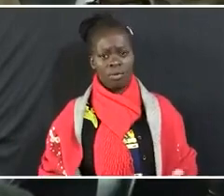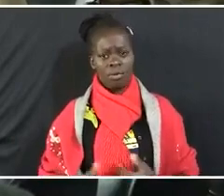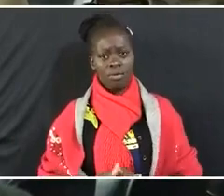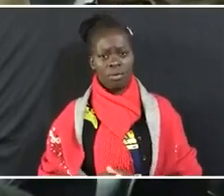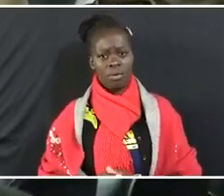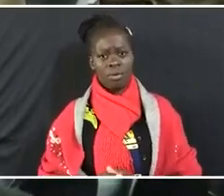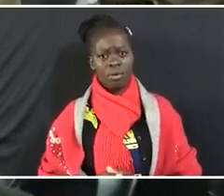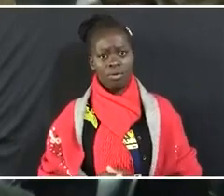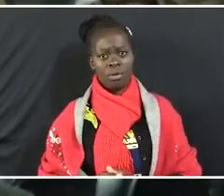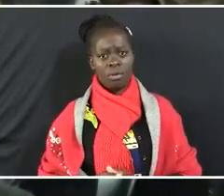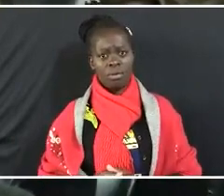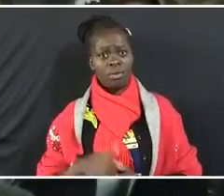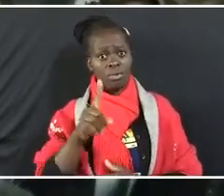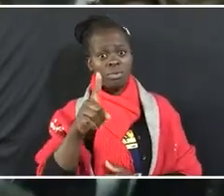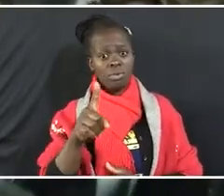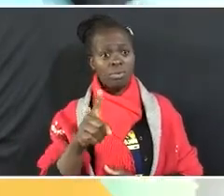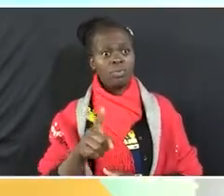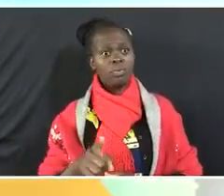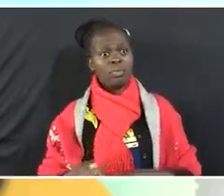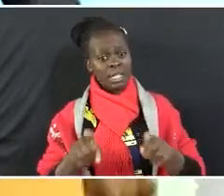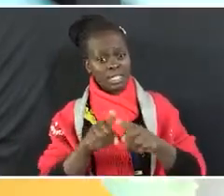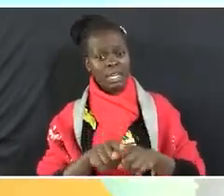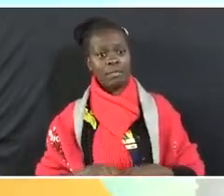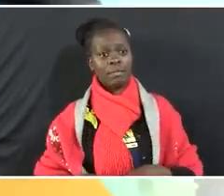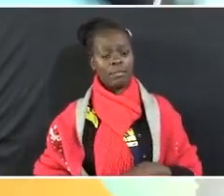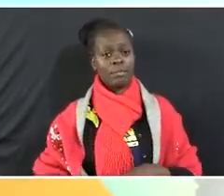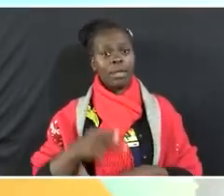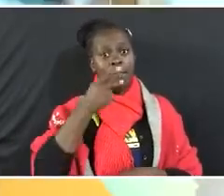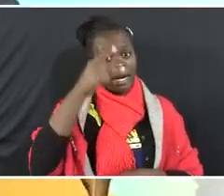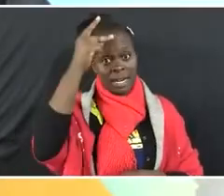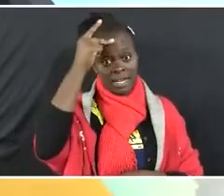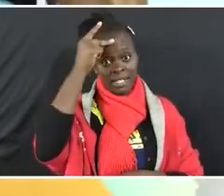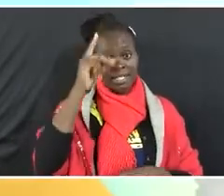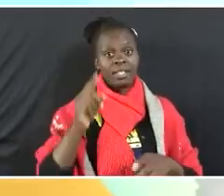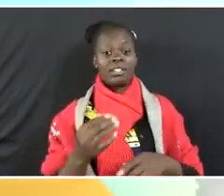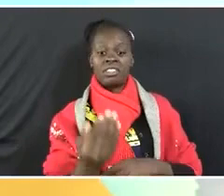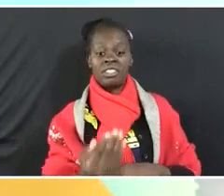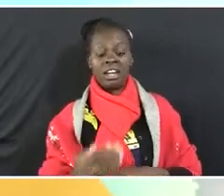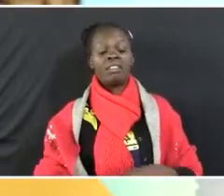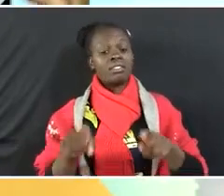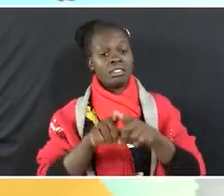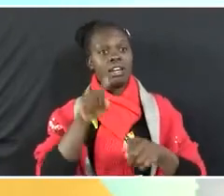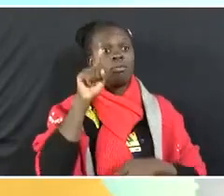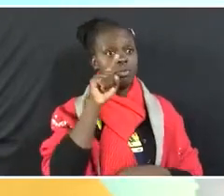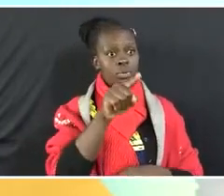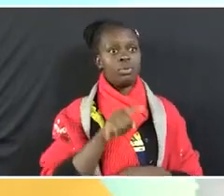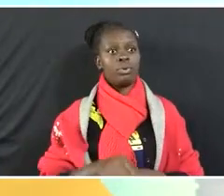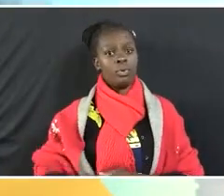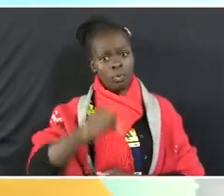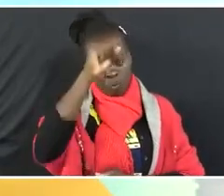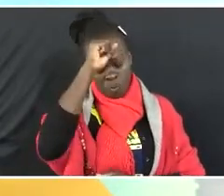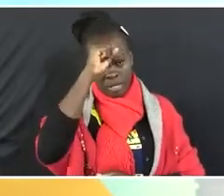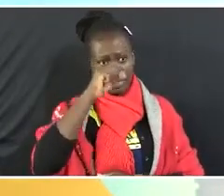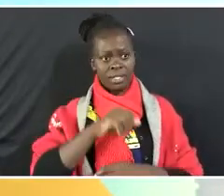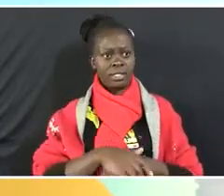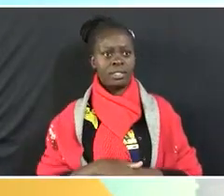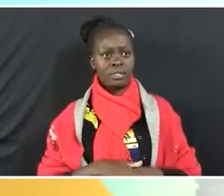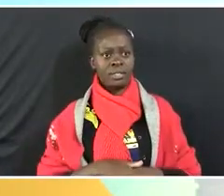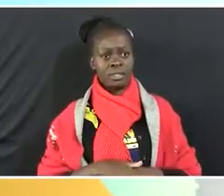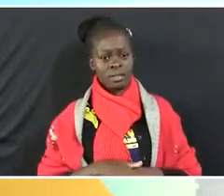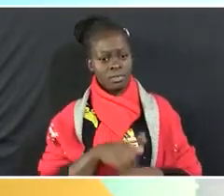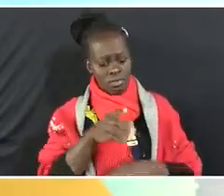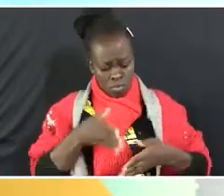What are you saying about yourself? Because the fact that this child is foolish and everything that this child has came from you.